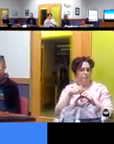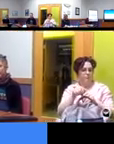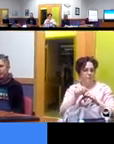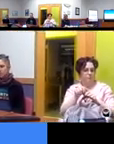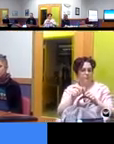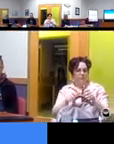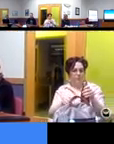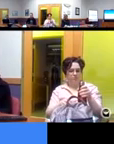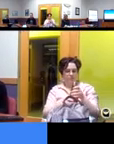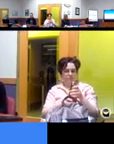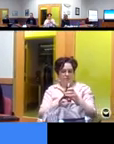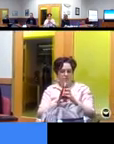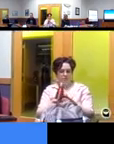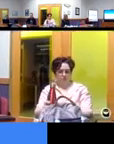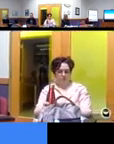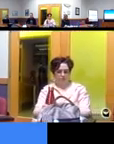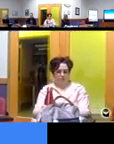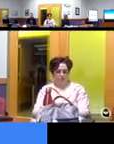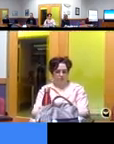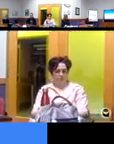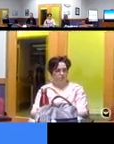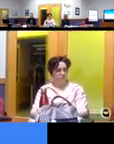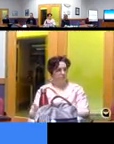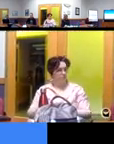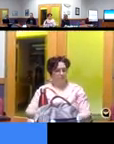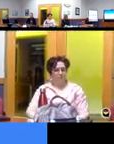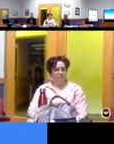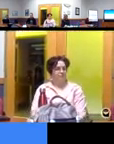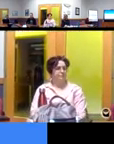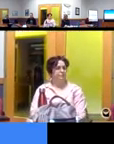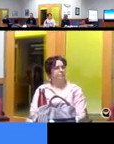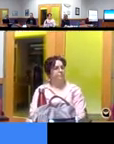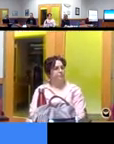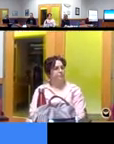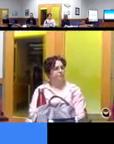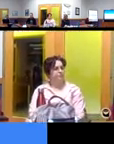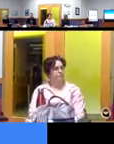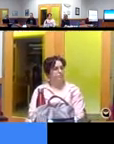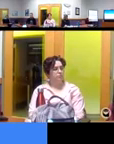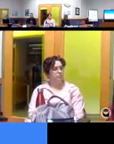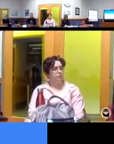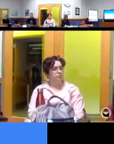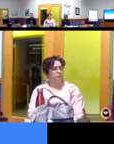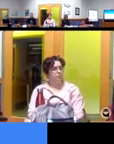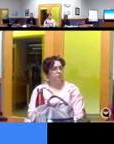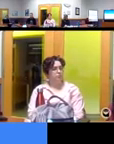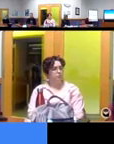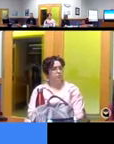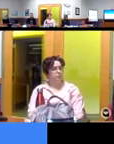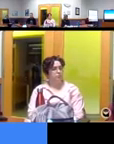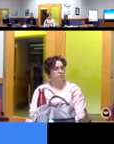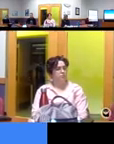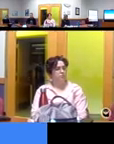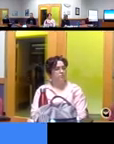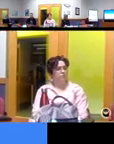cost. And then the staff reviews this information, and based on the patient's choices and screening questions,